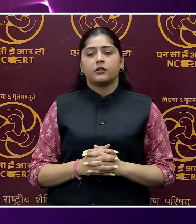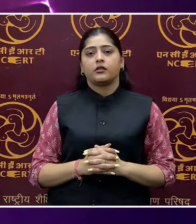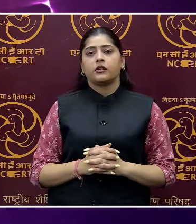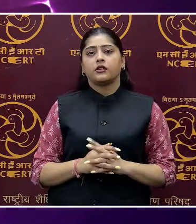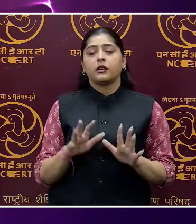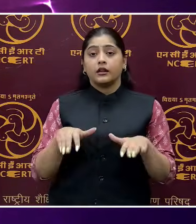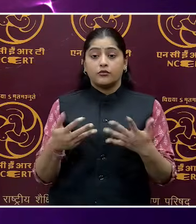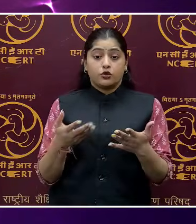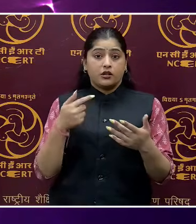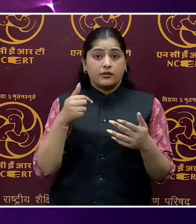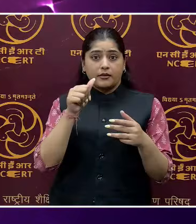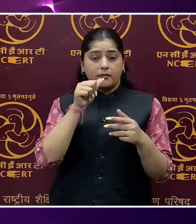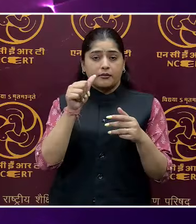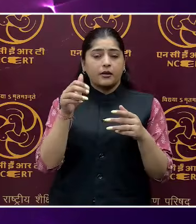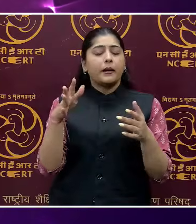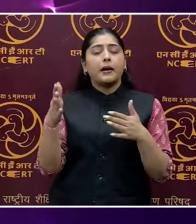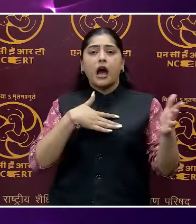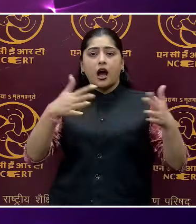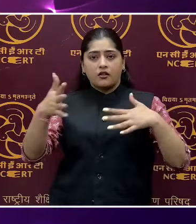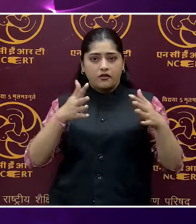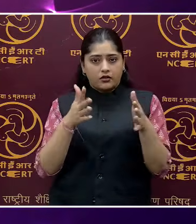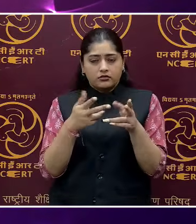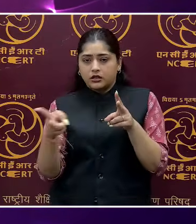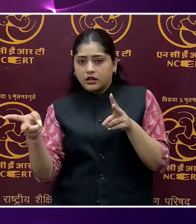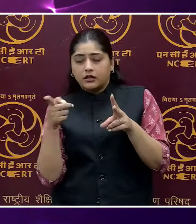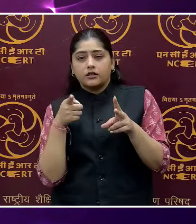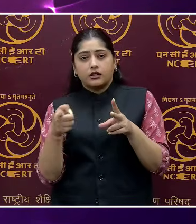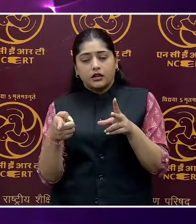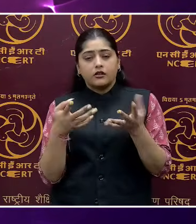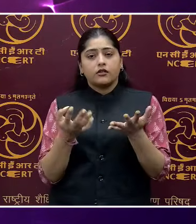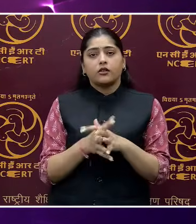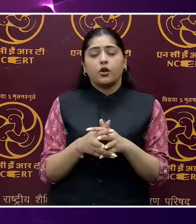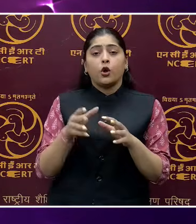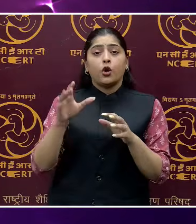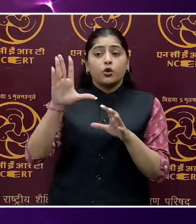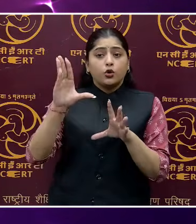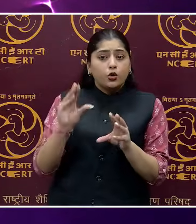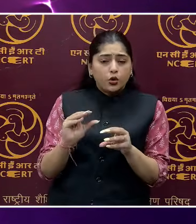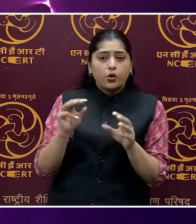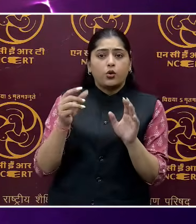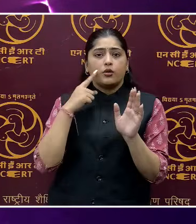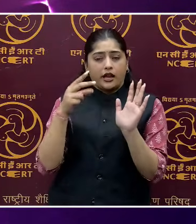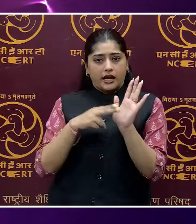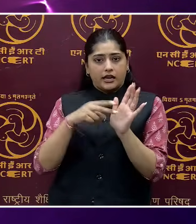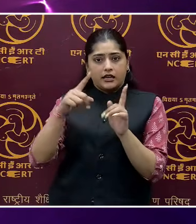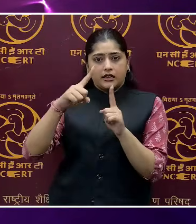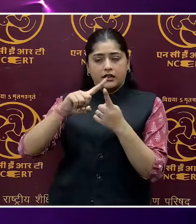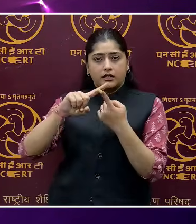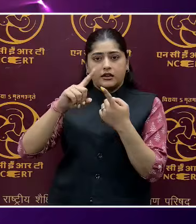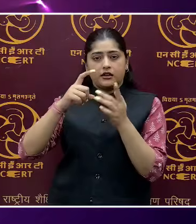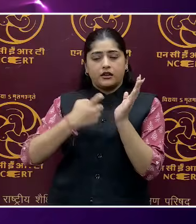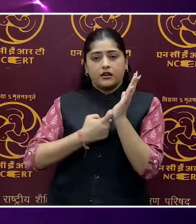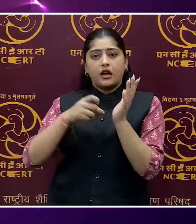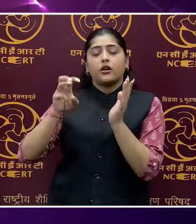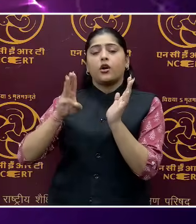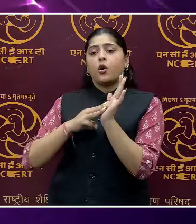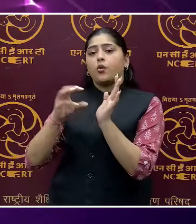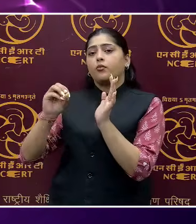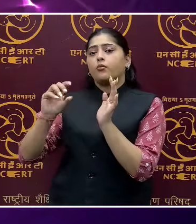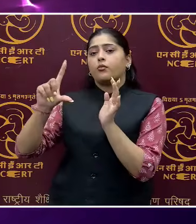Whereas gases have low intermolecular flow and high compressibility because have high intermolecular